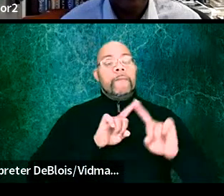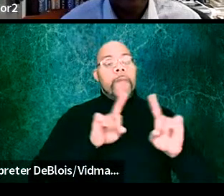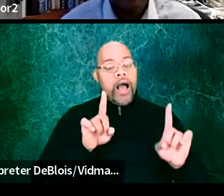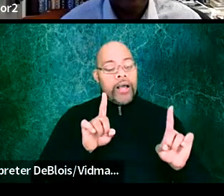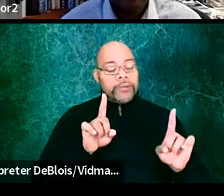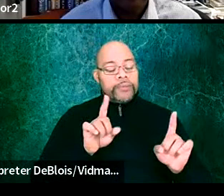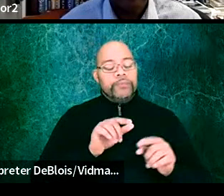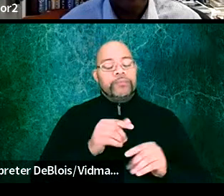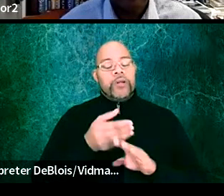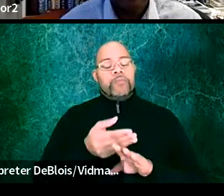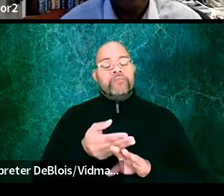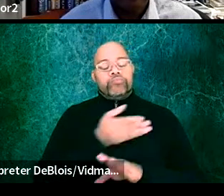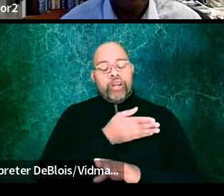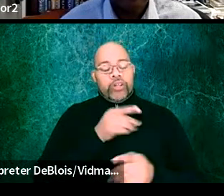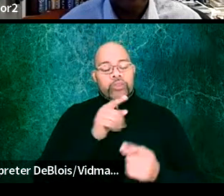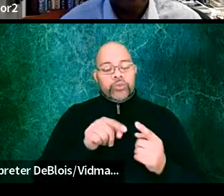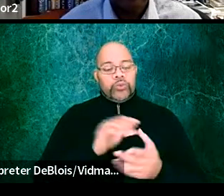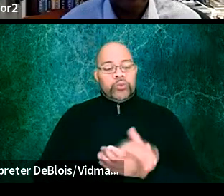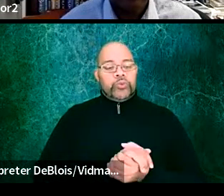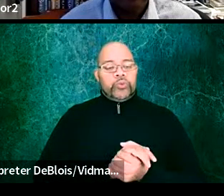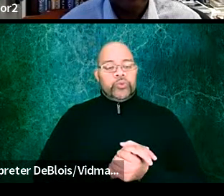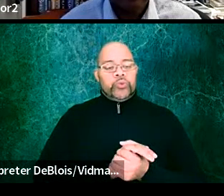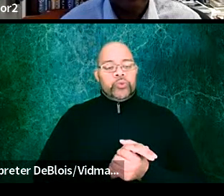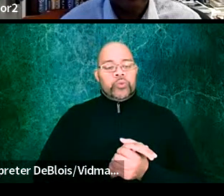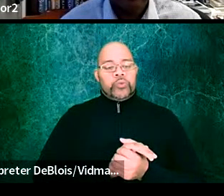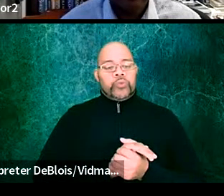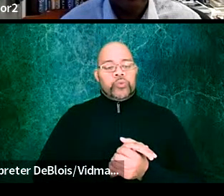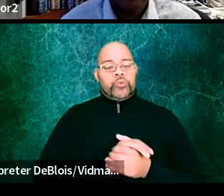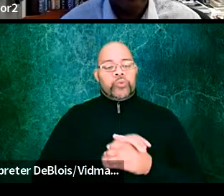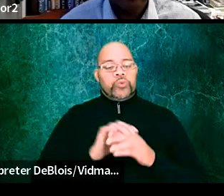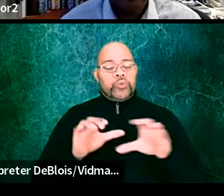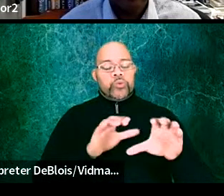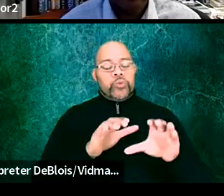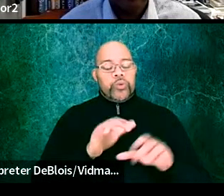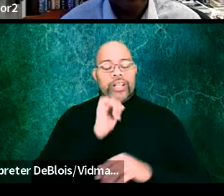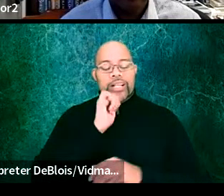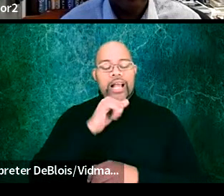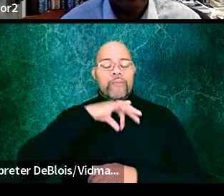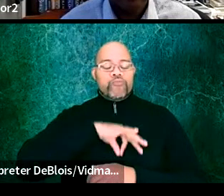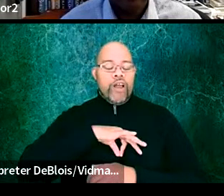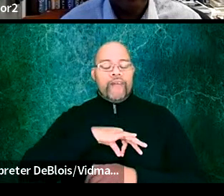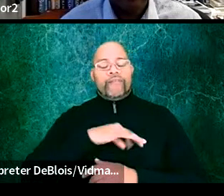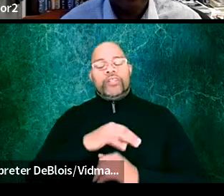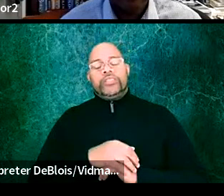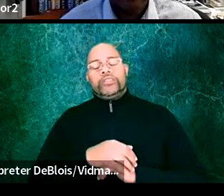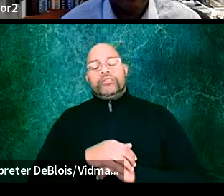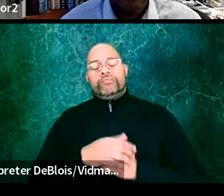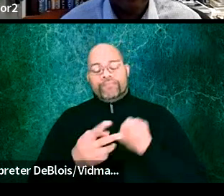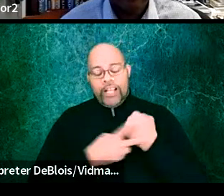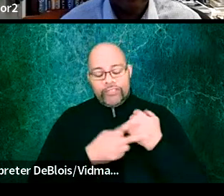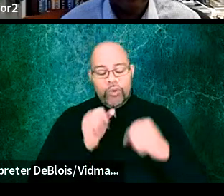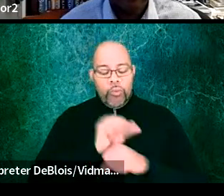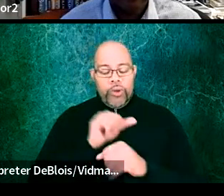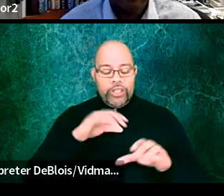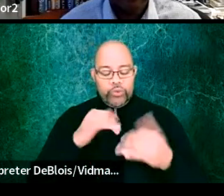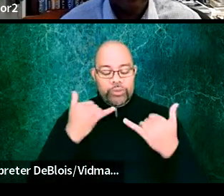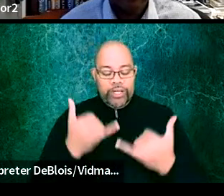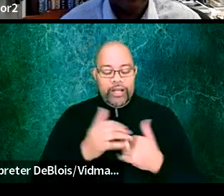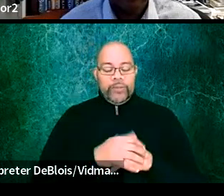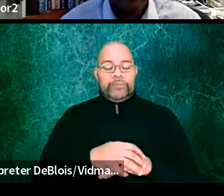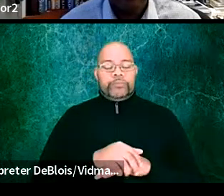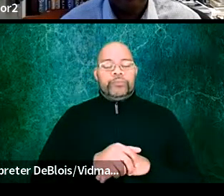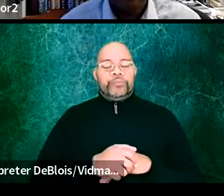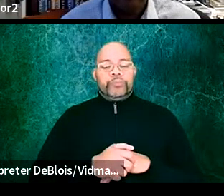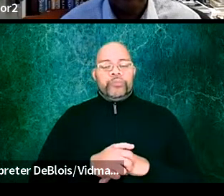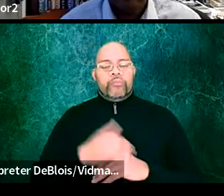But prior to sort of doing the nonprofit conservation work that I do now,